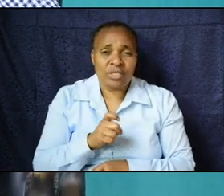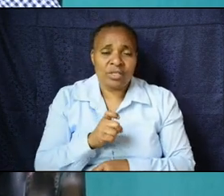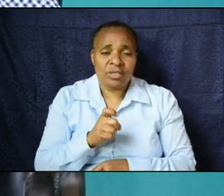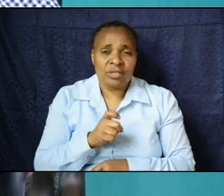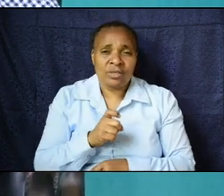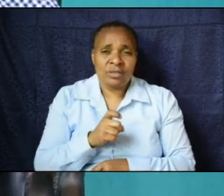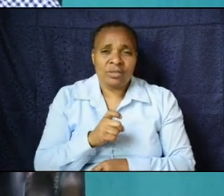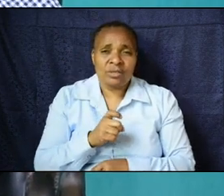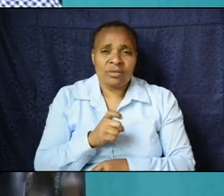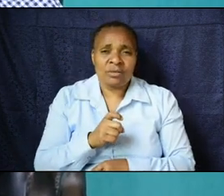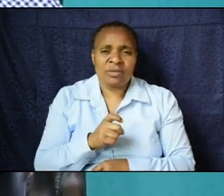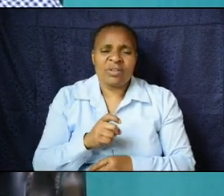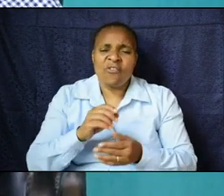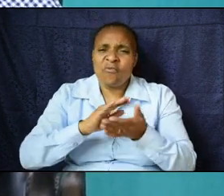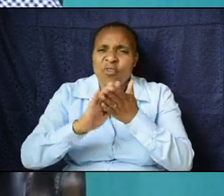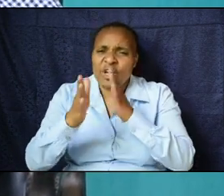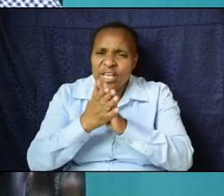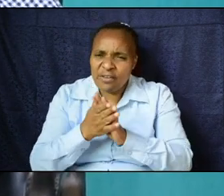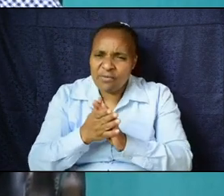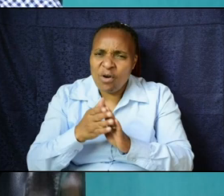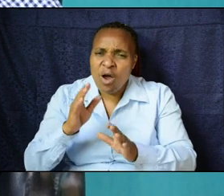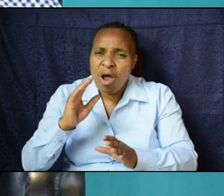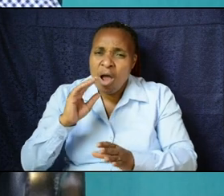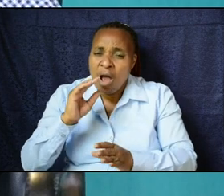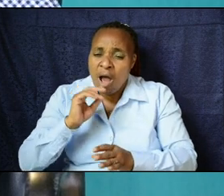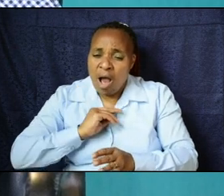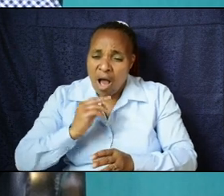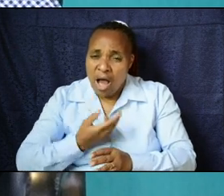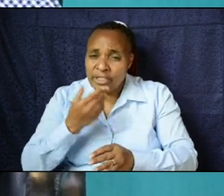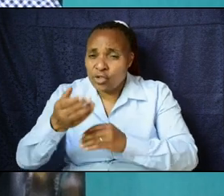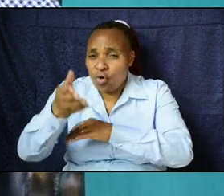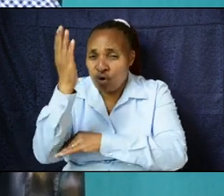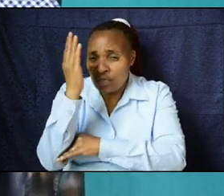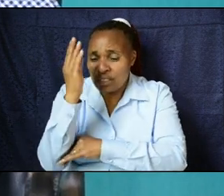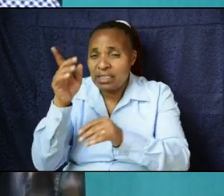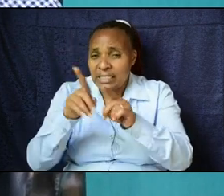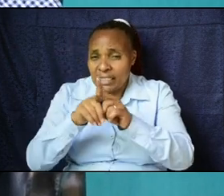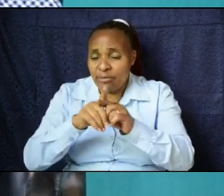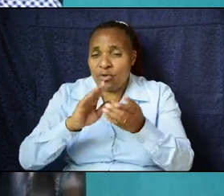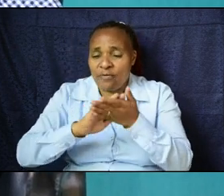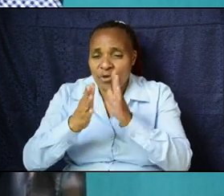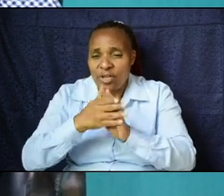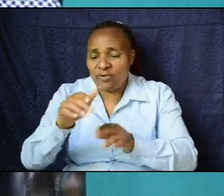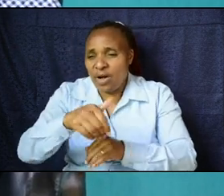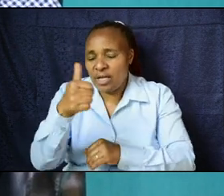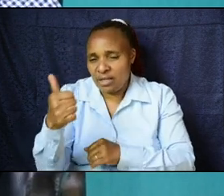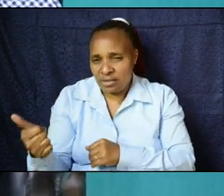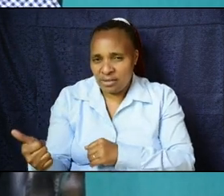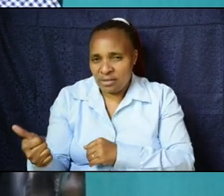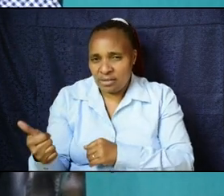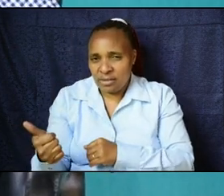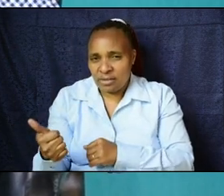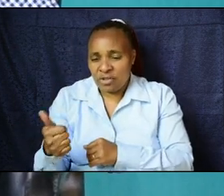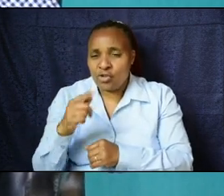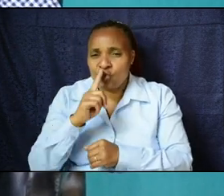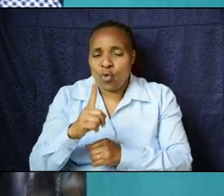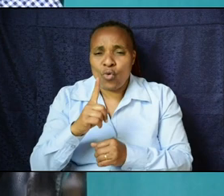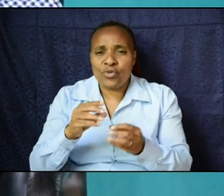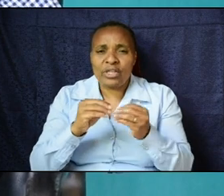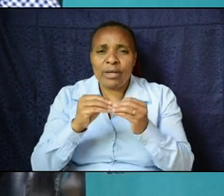God should forgive us as we forgive others. Amen. So, the more you forgive others, the more you're